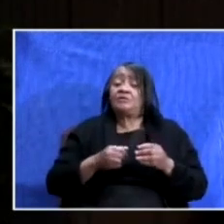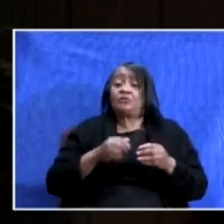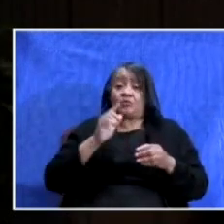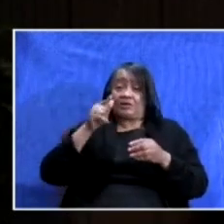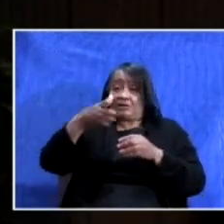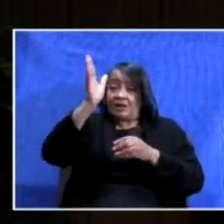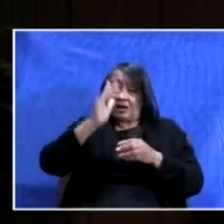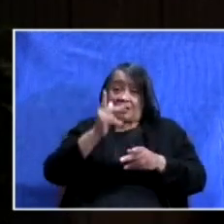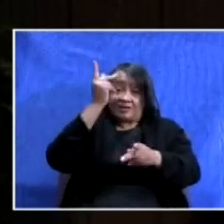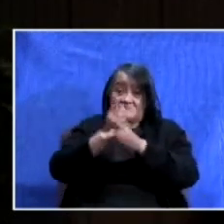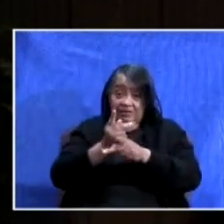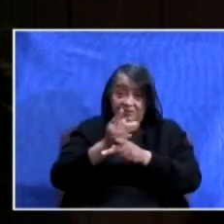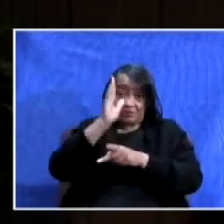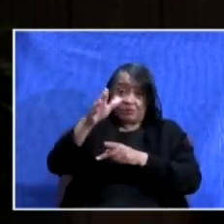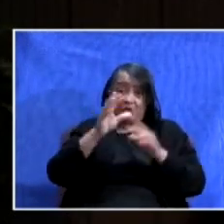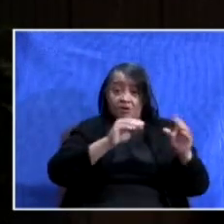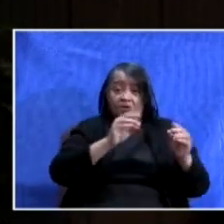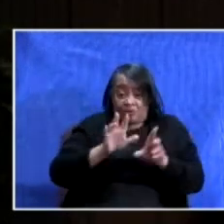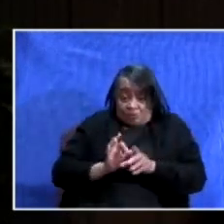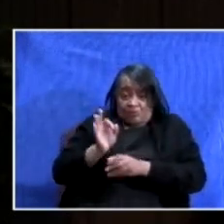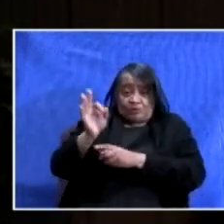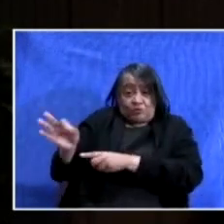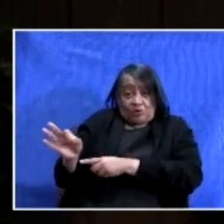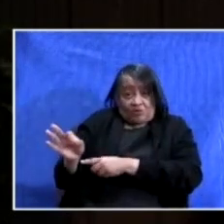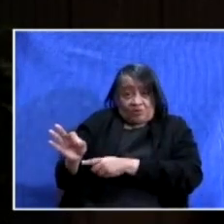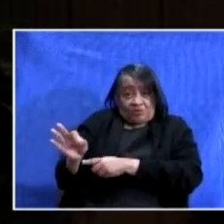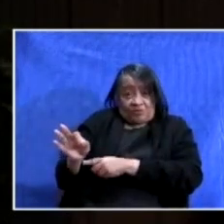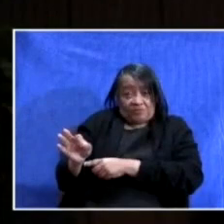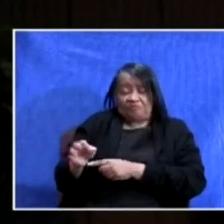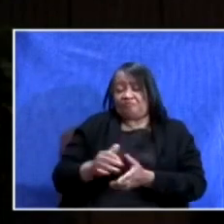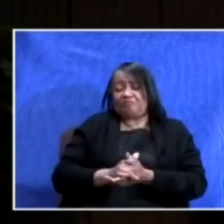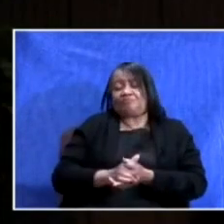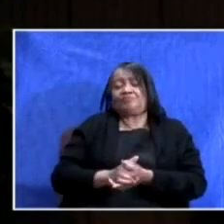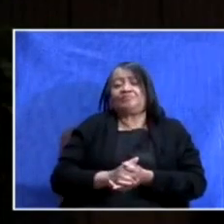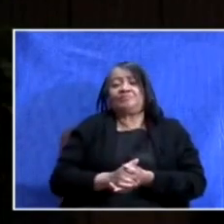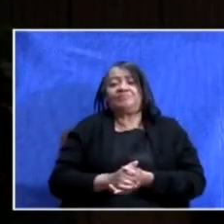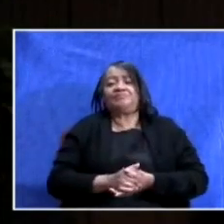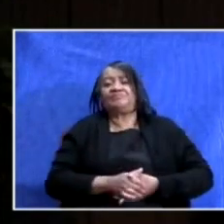keep putting them off?